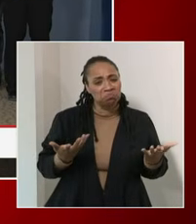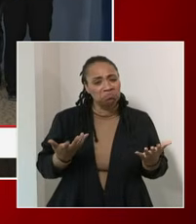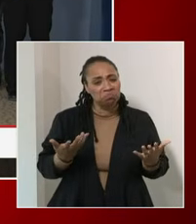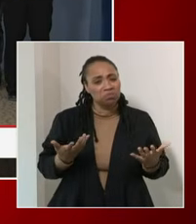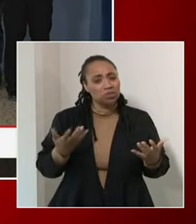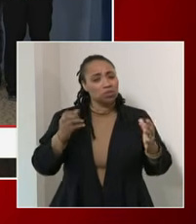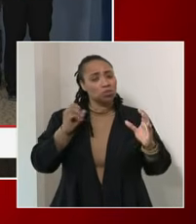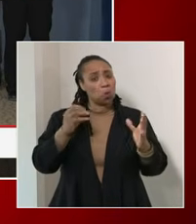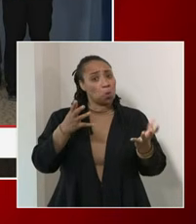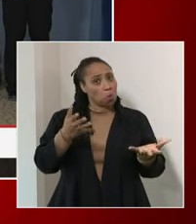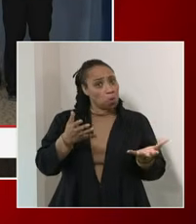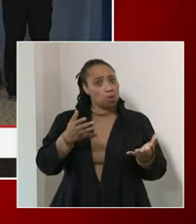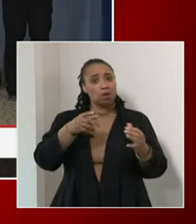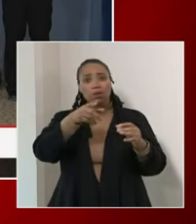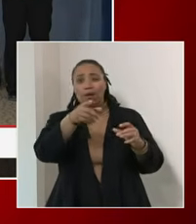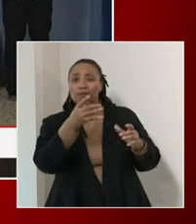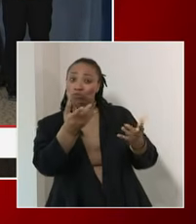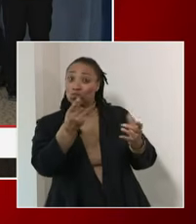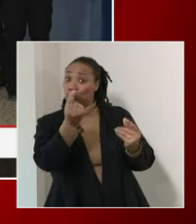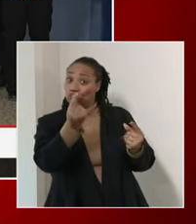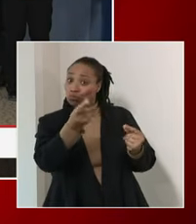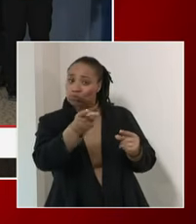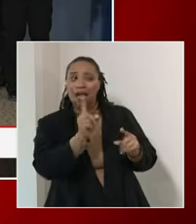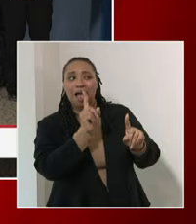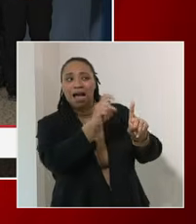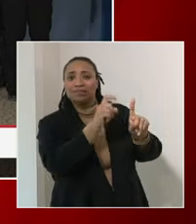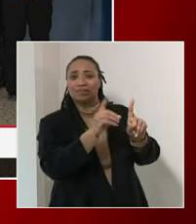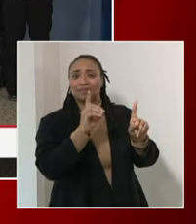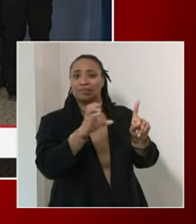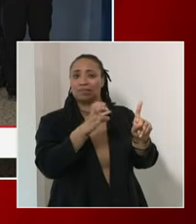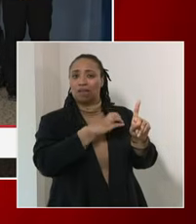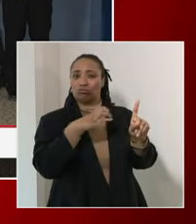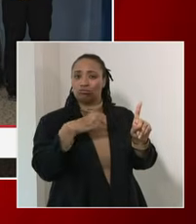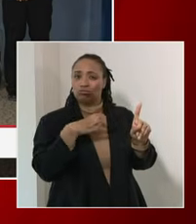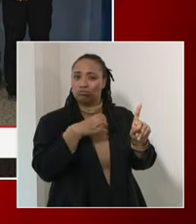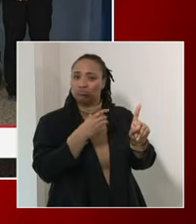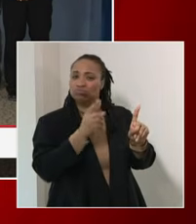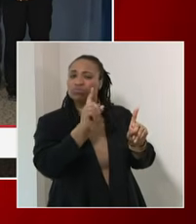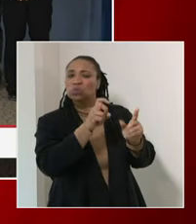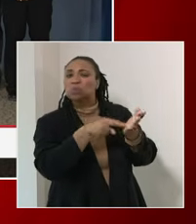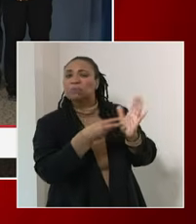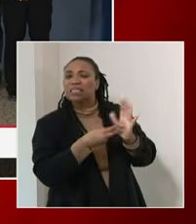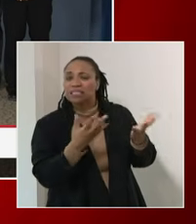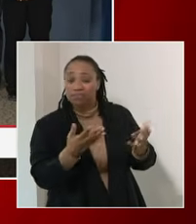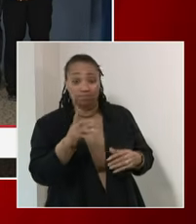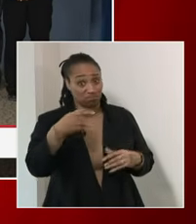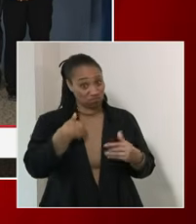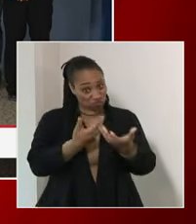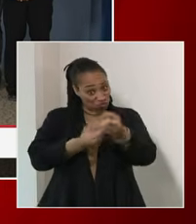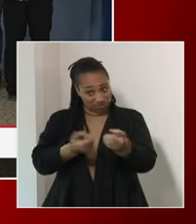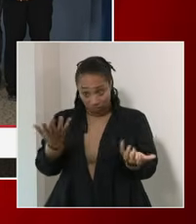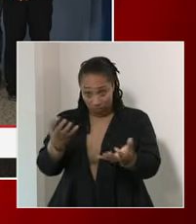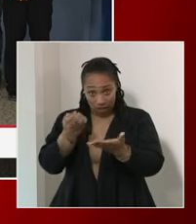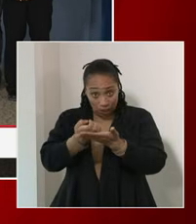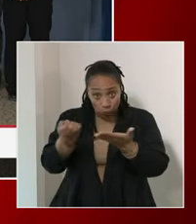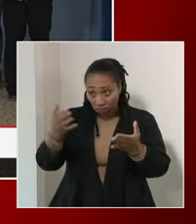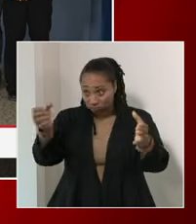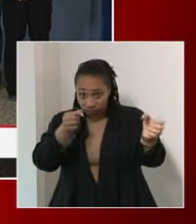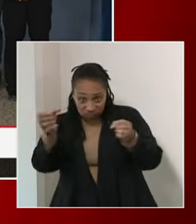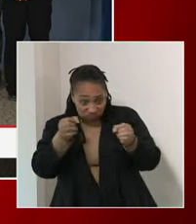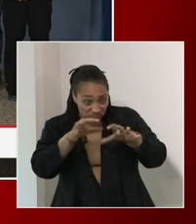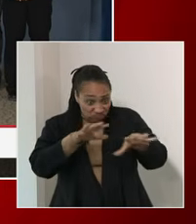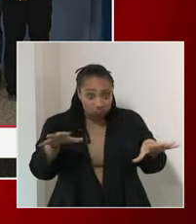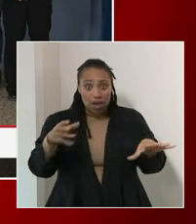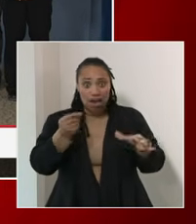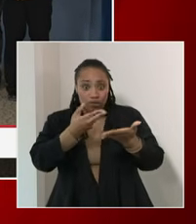good about where the equipment is and our ability to have added more equipment. And I'll